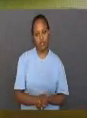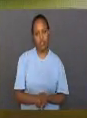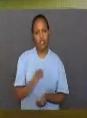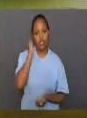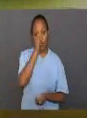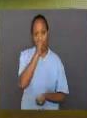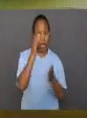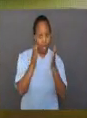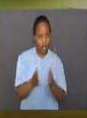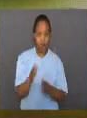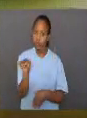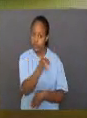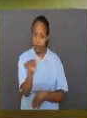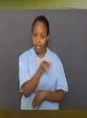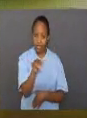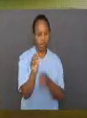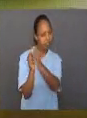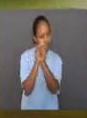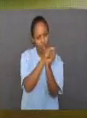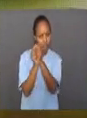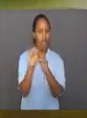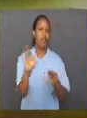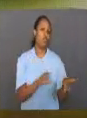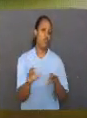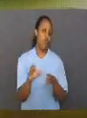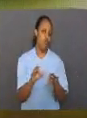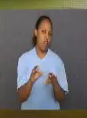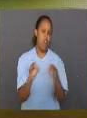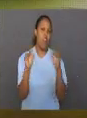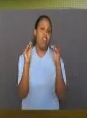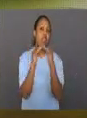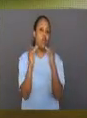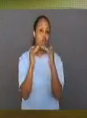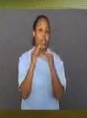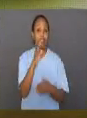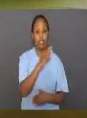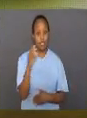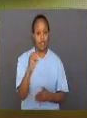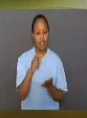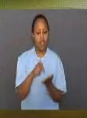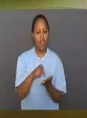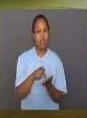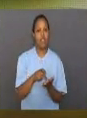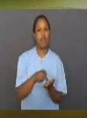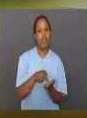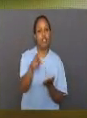Ethiopians have also struggled and fought for equality and democracy.